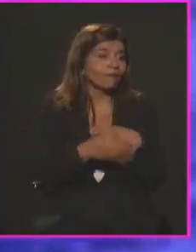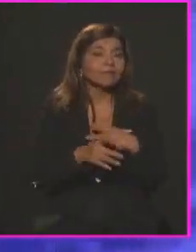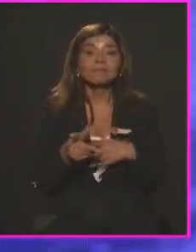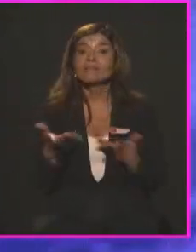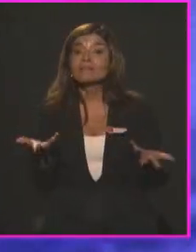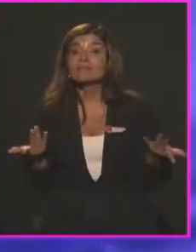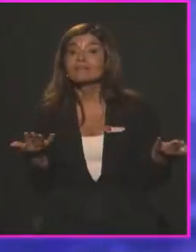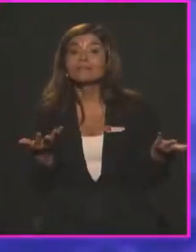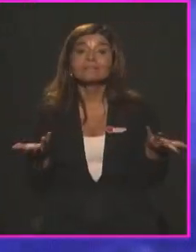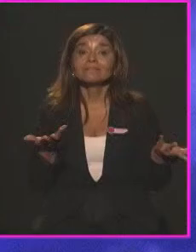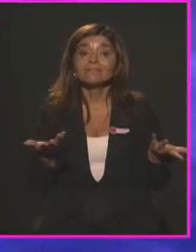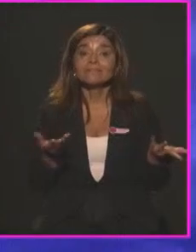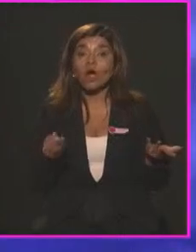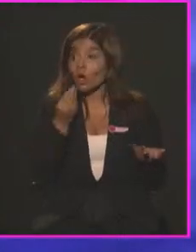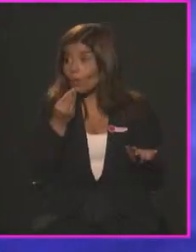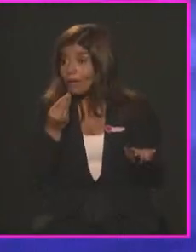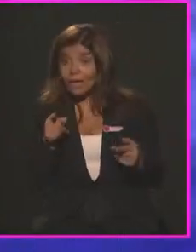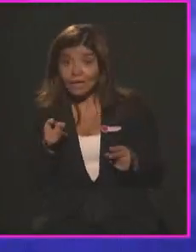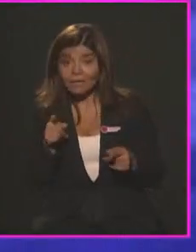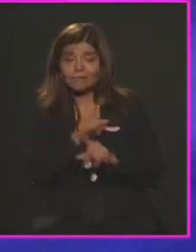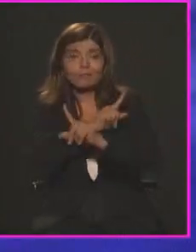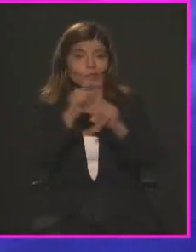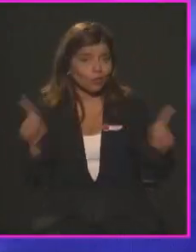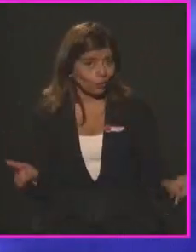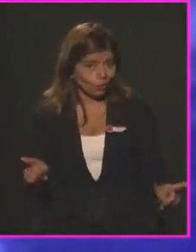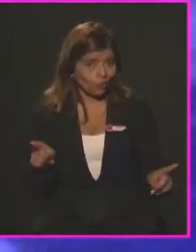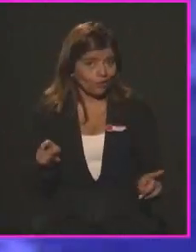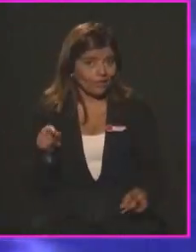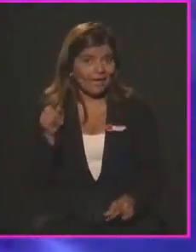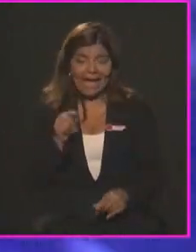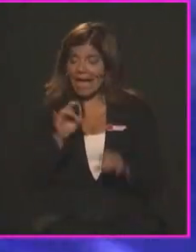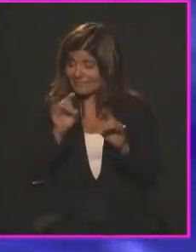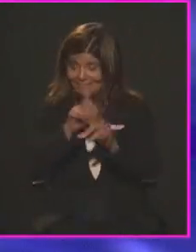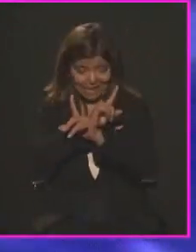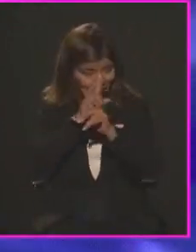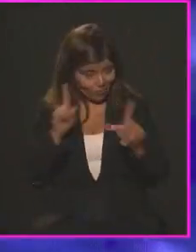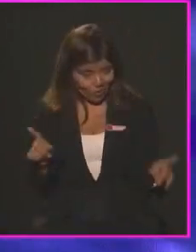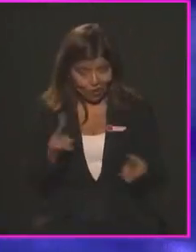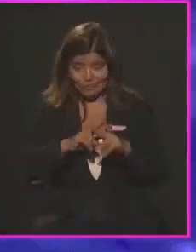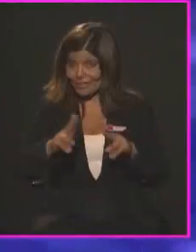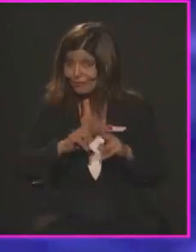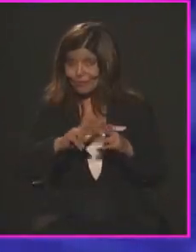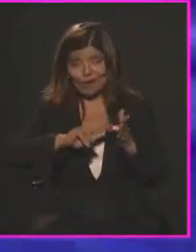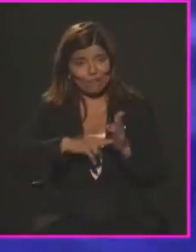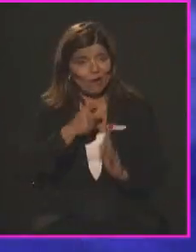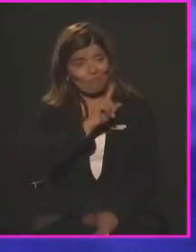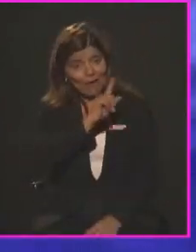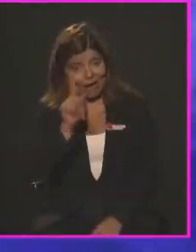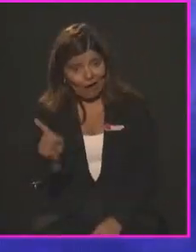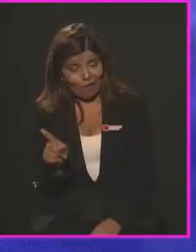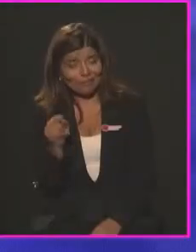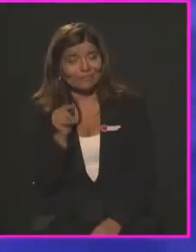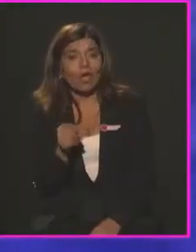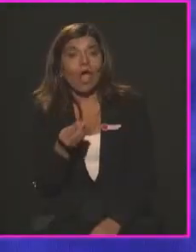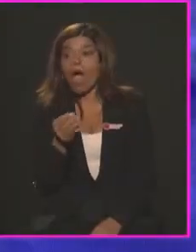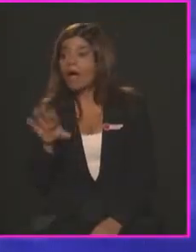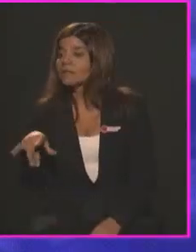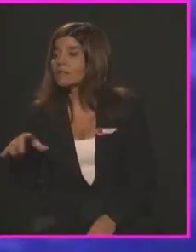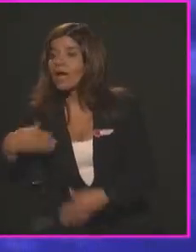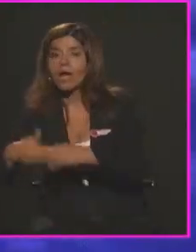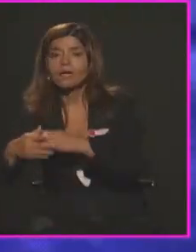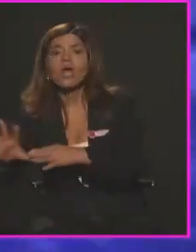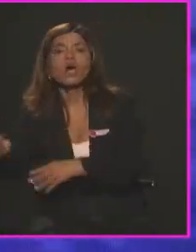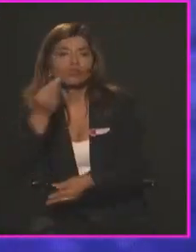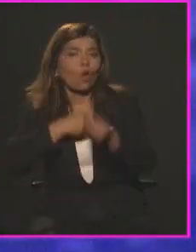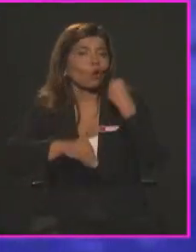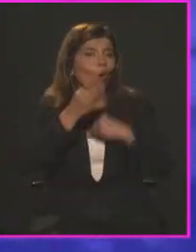Let me tell you, this is not the way to solve the problem. We cannot eat our way out of it. Instead, we need to manage our food